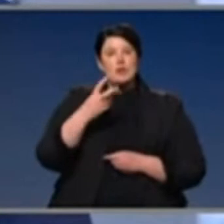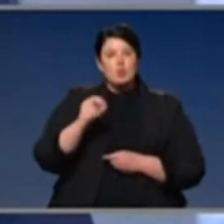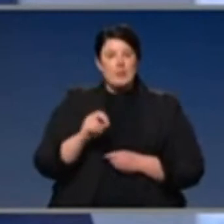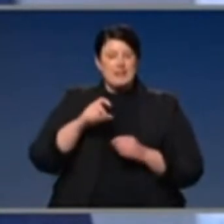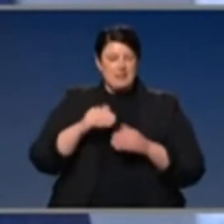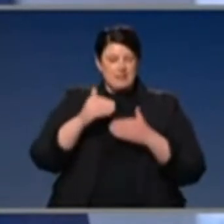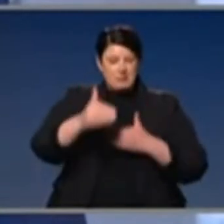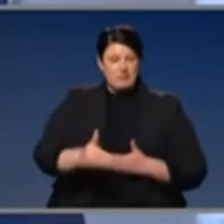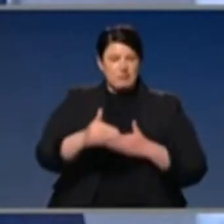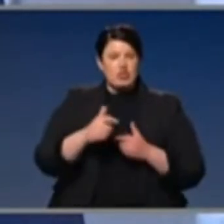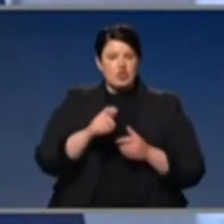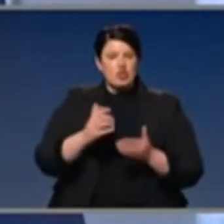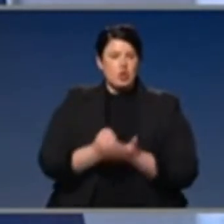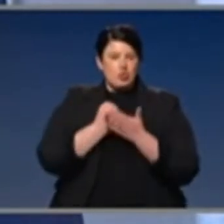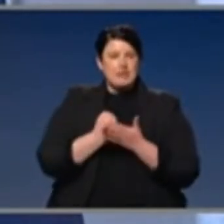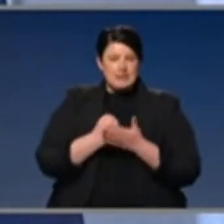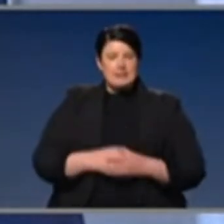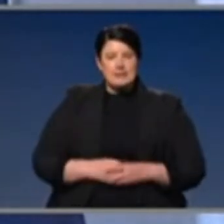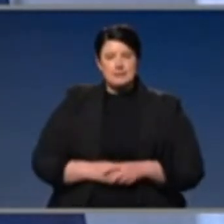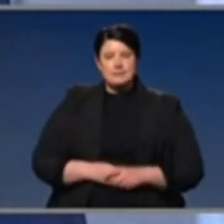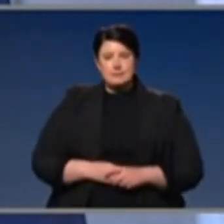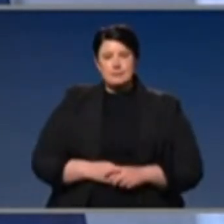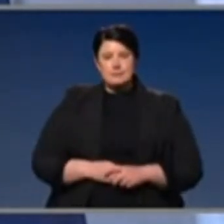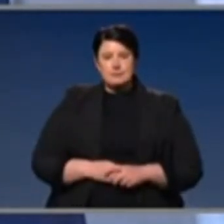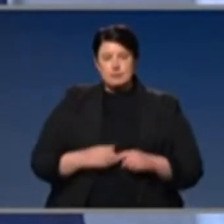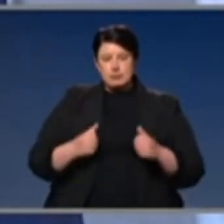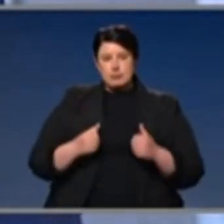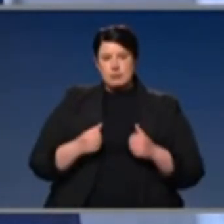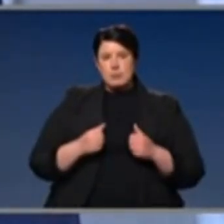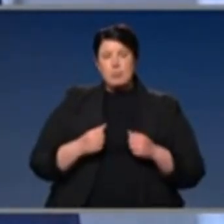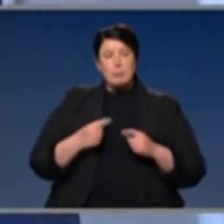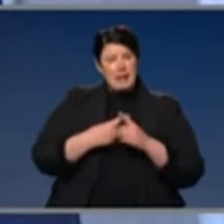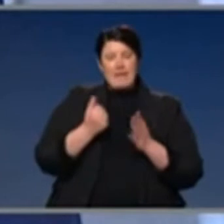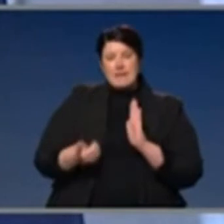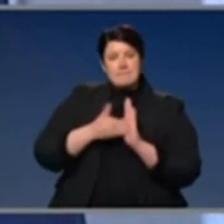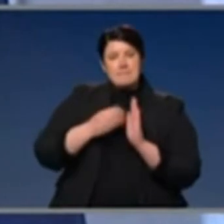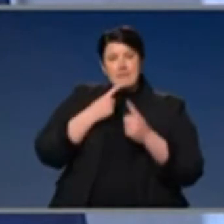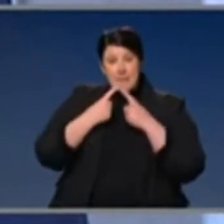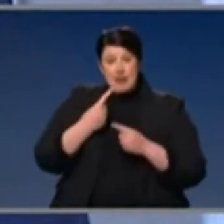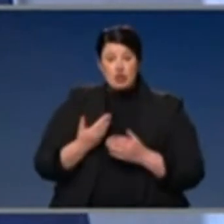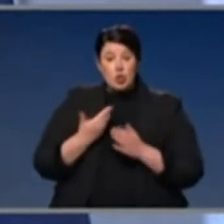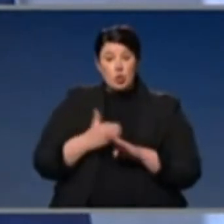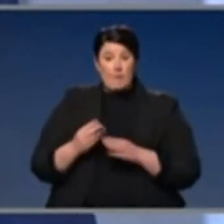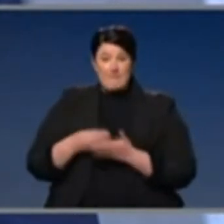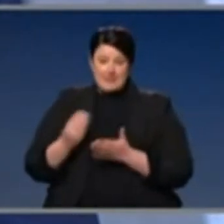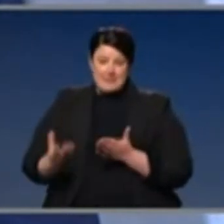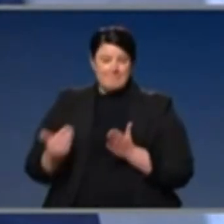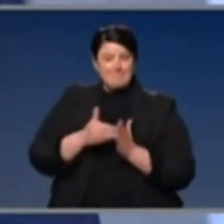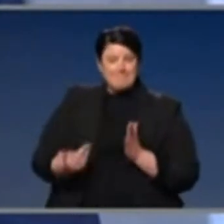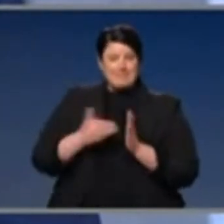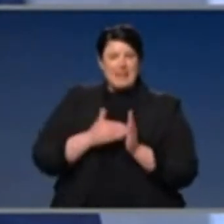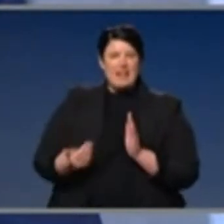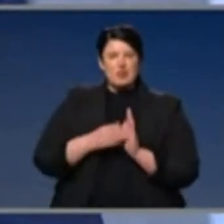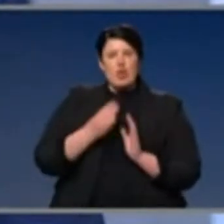doing today. But there are some additional measures that are contained in today's announcement and with new funding attached to that.